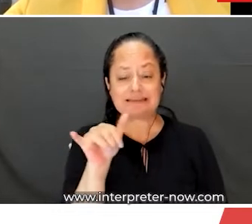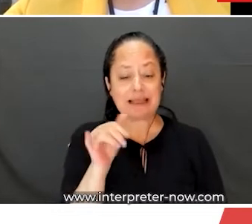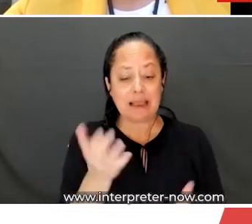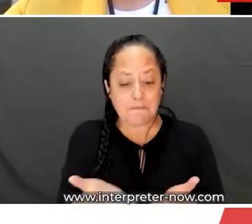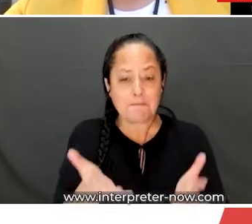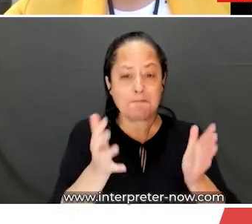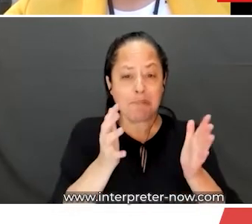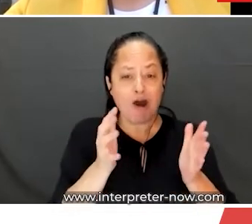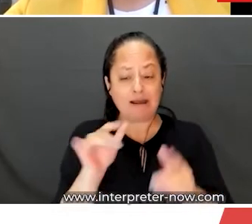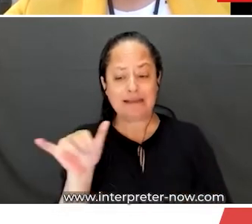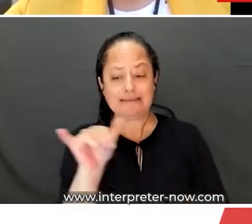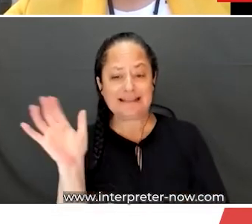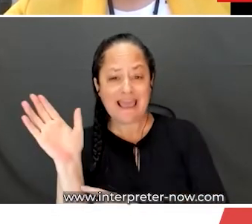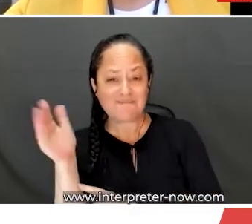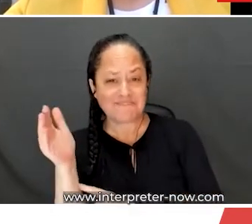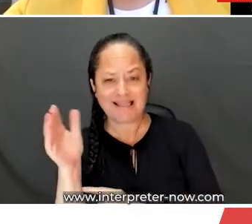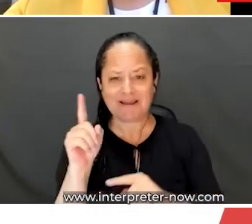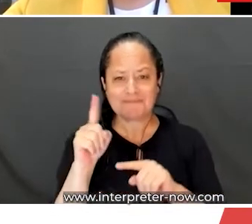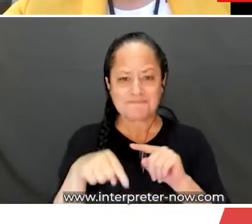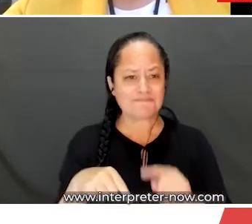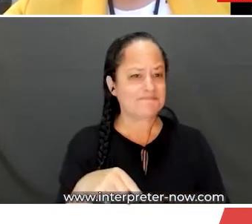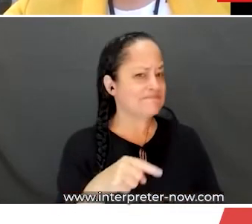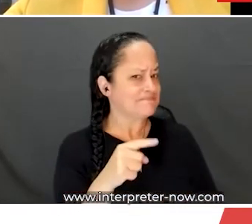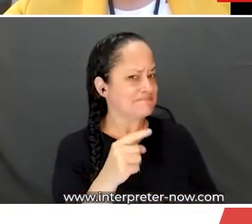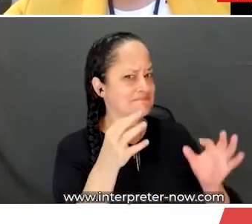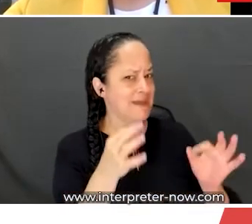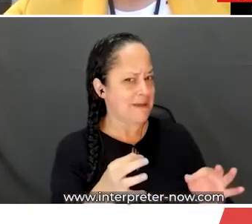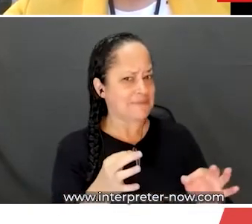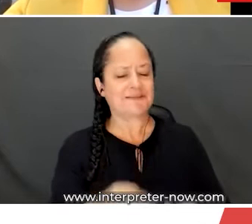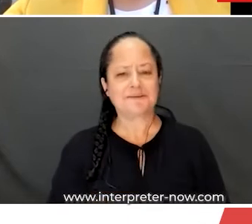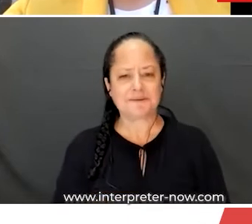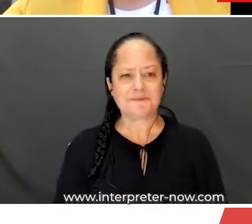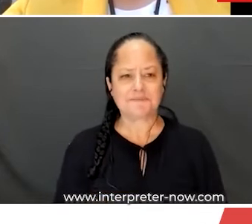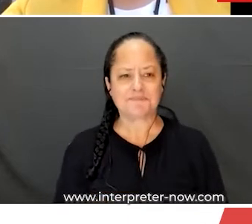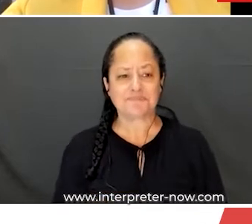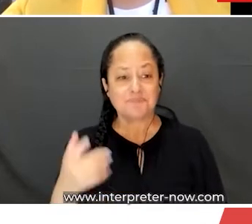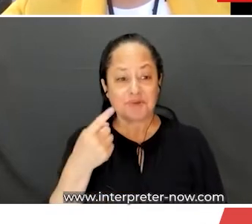under the same flag. Absolutely. I don't know what you think, Gabriela.